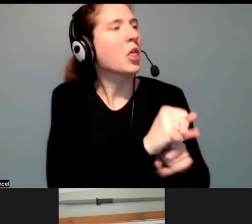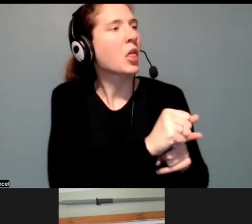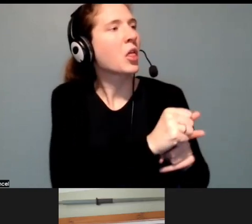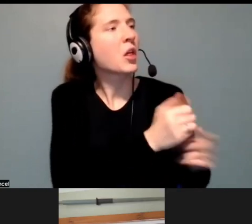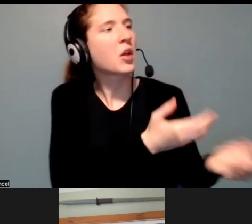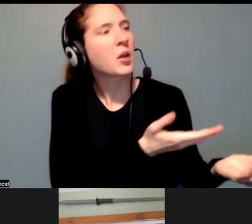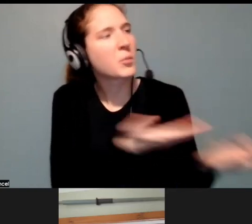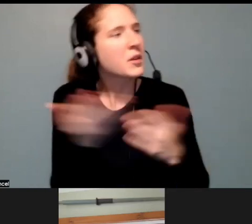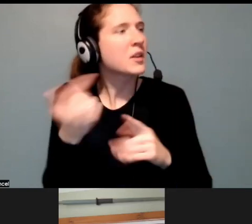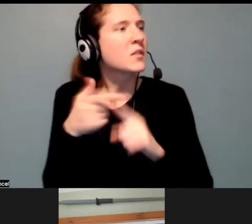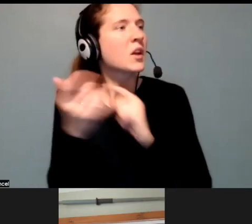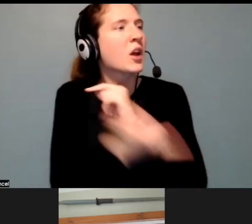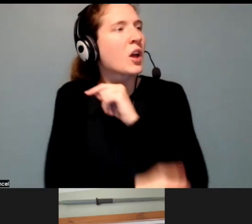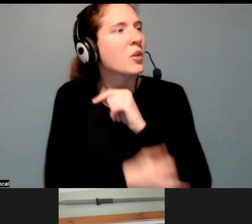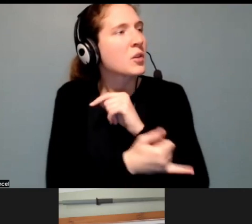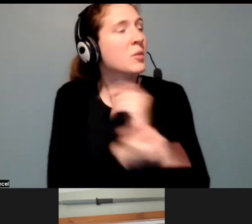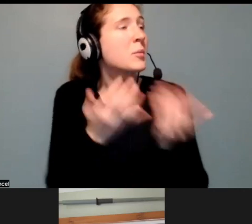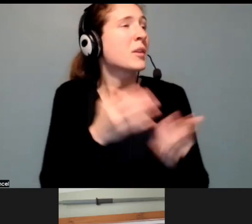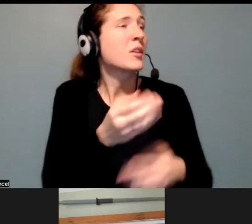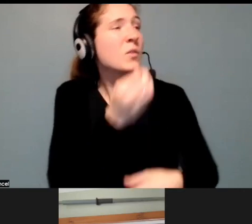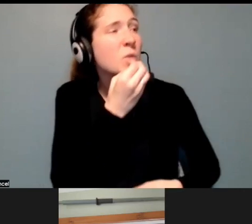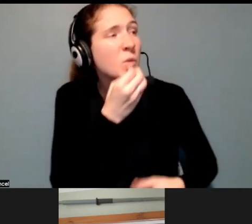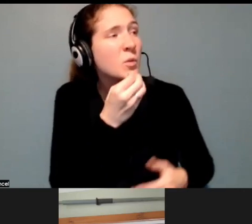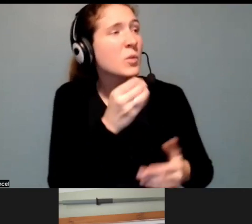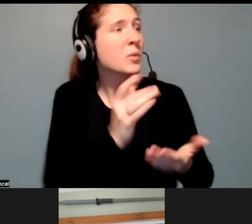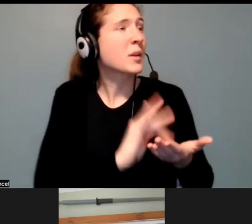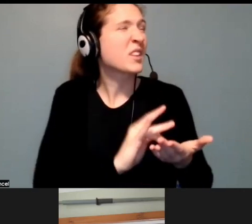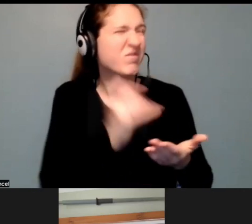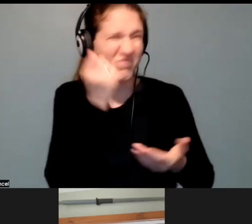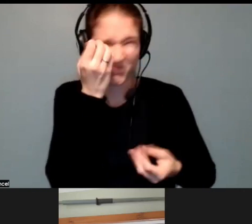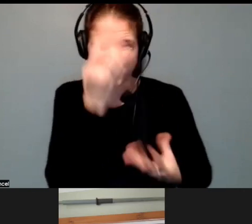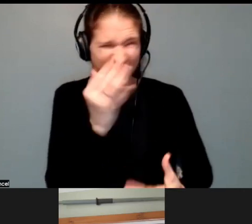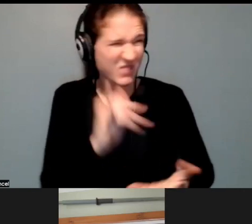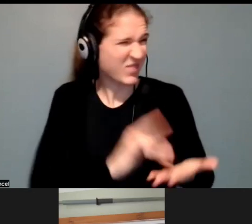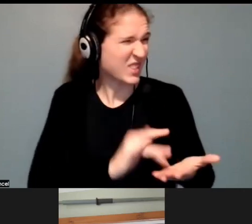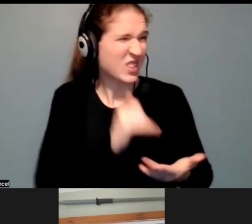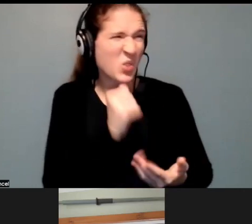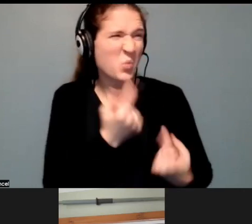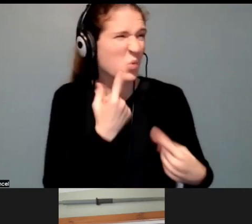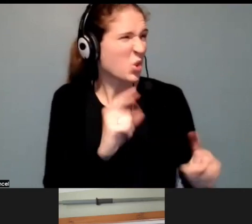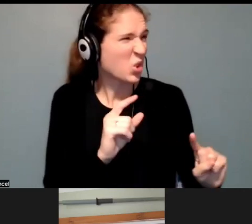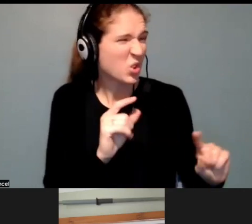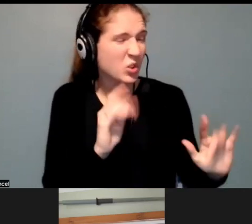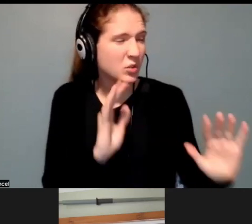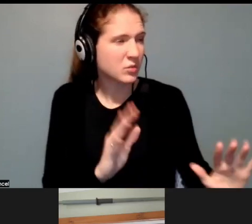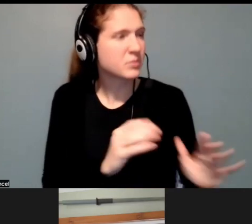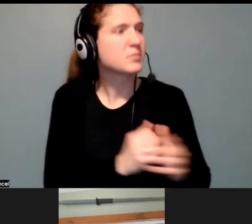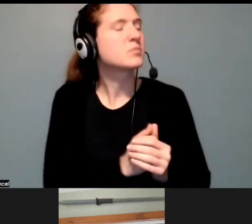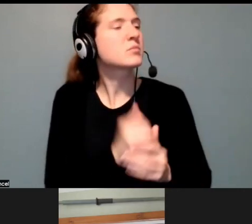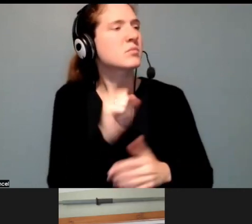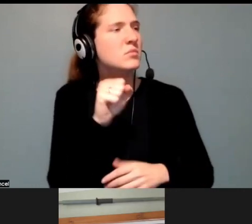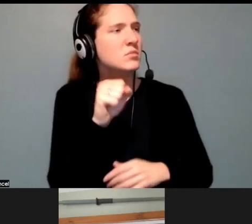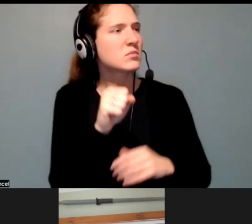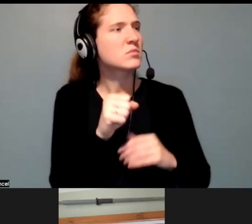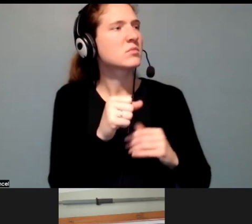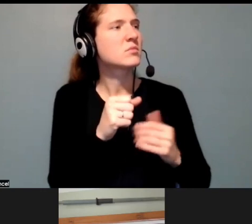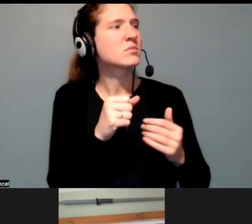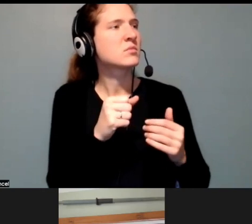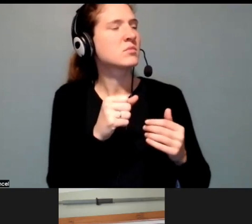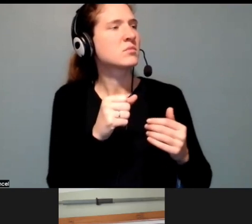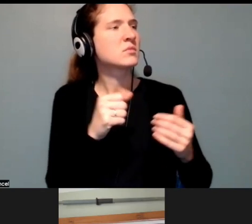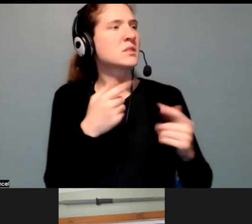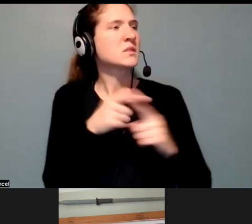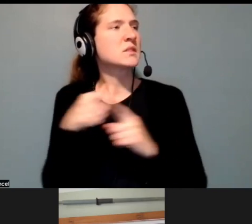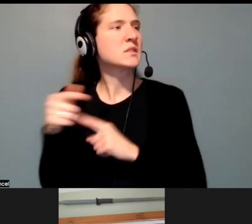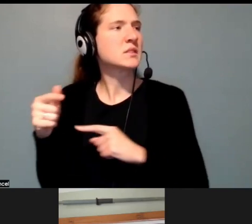for medicines, which don't really work. So yeah, turtles are in of all the vertebrates, turtles